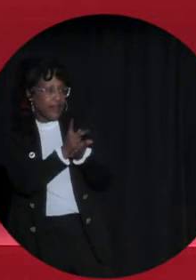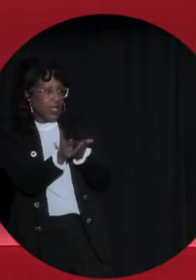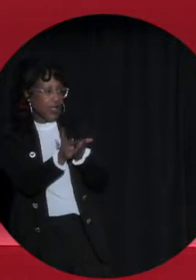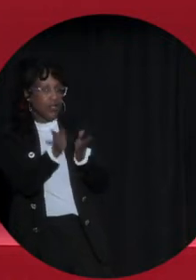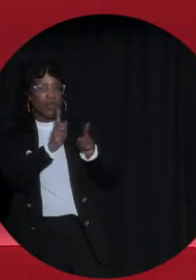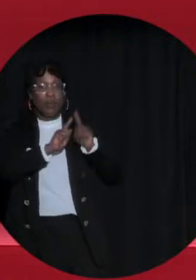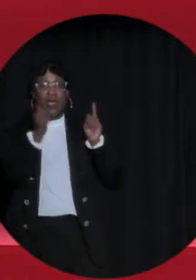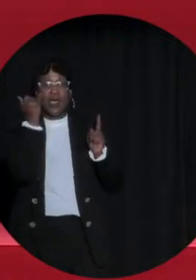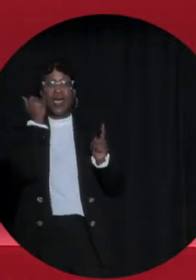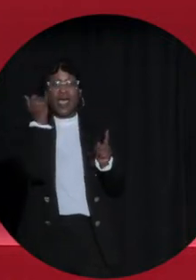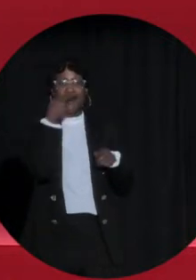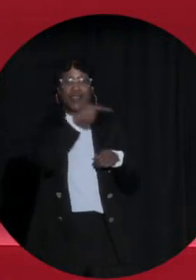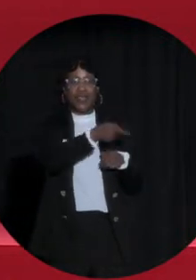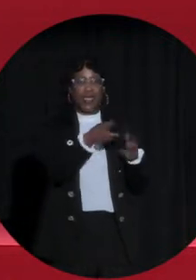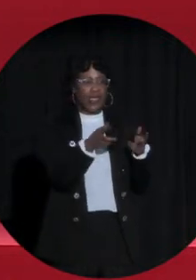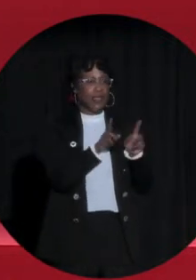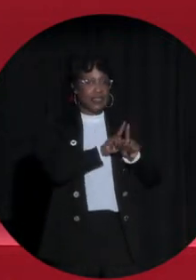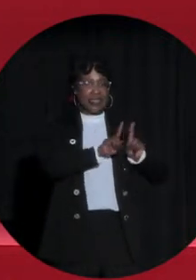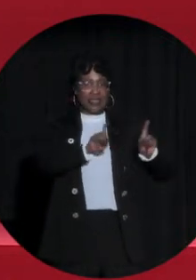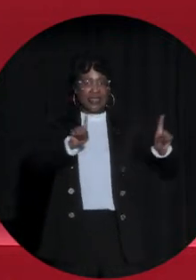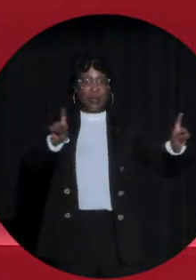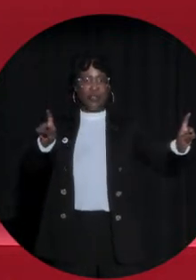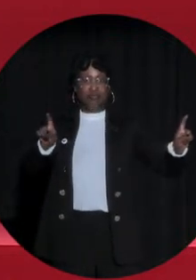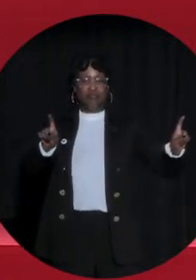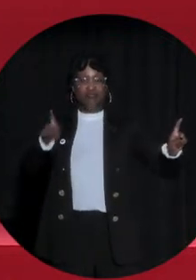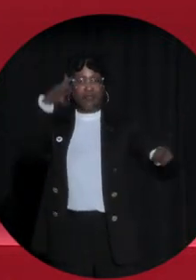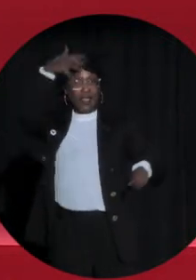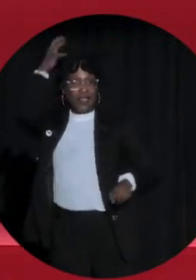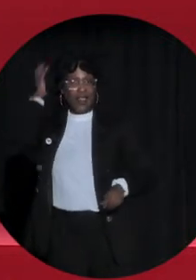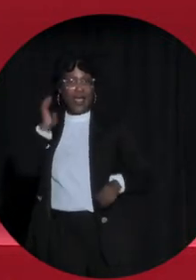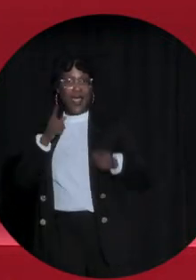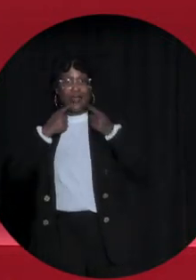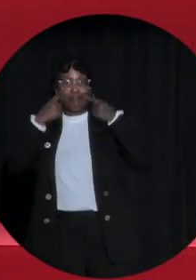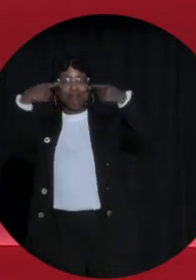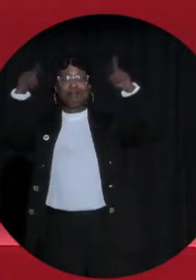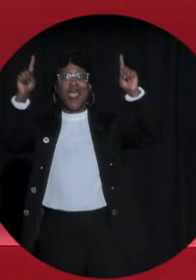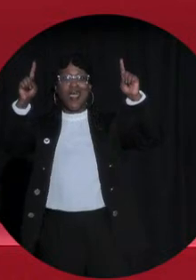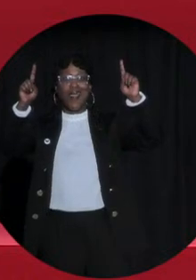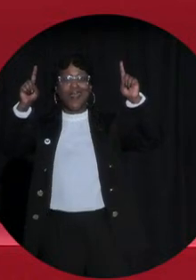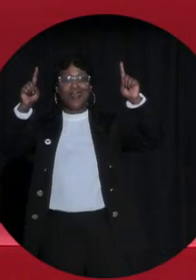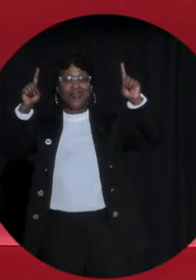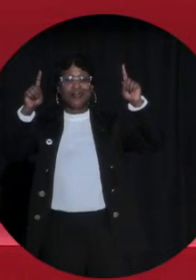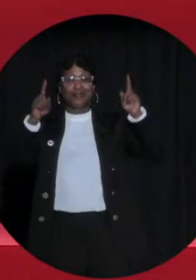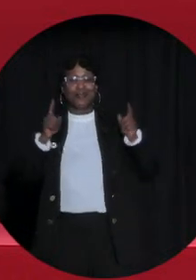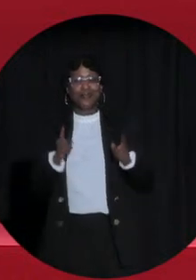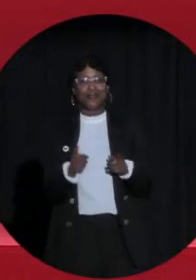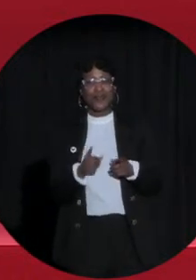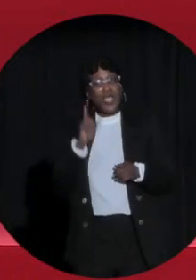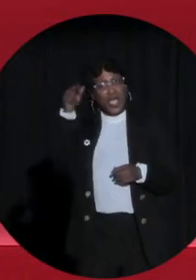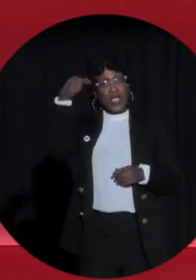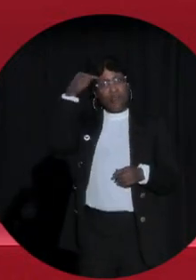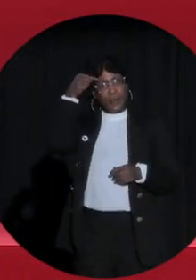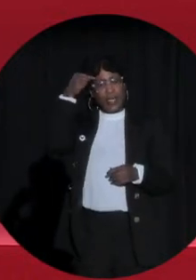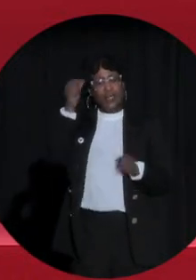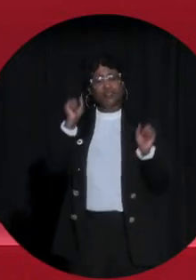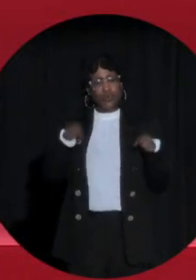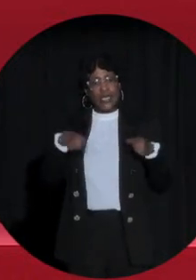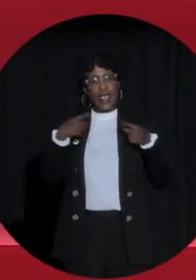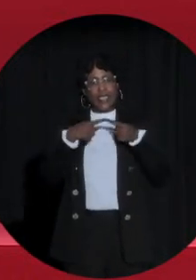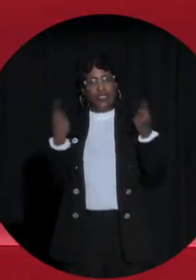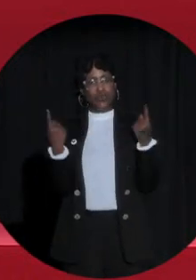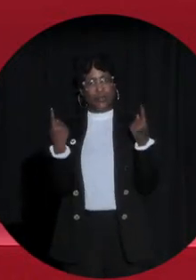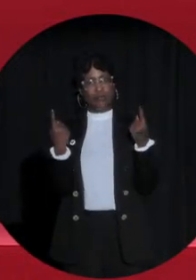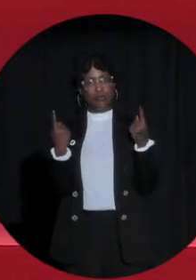each one fell. In governing, it's okay to disagree. But disagreement doesn't mean we have to